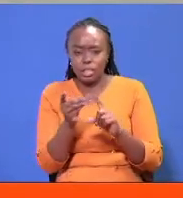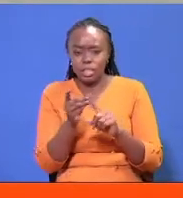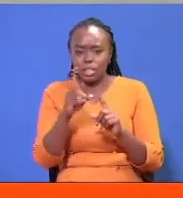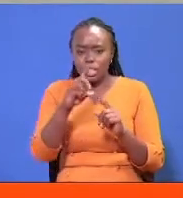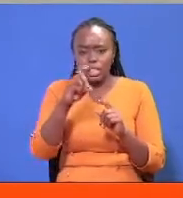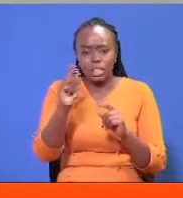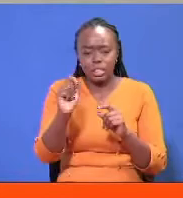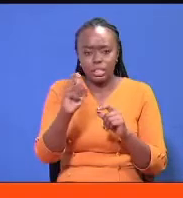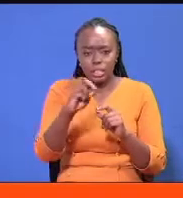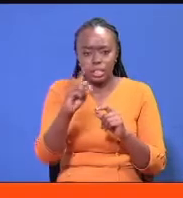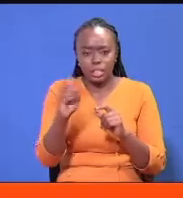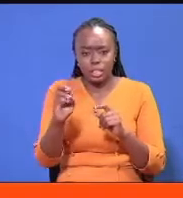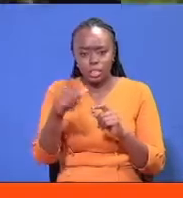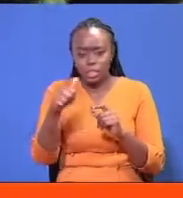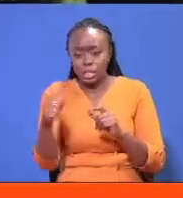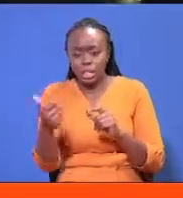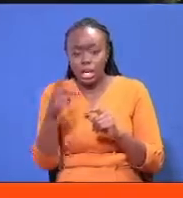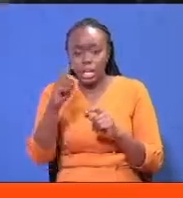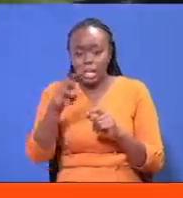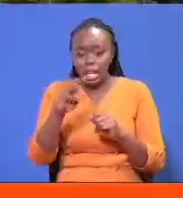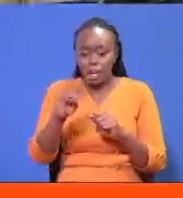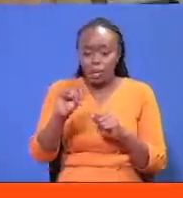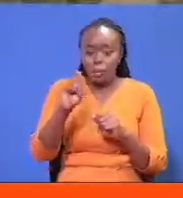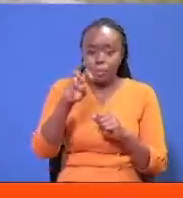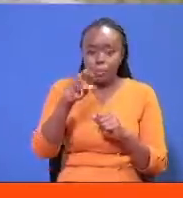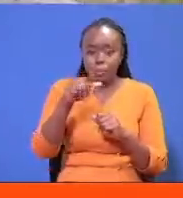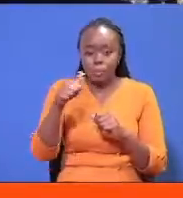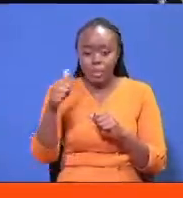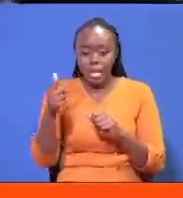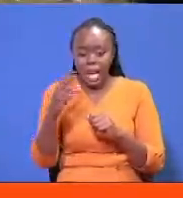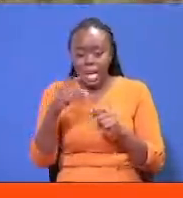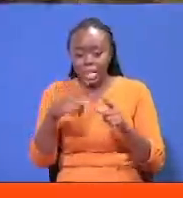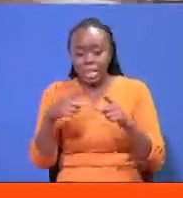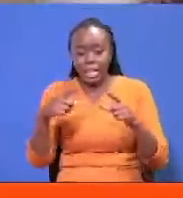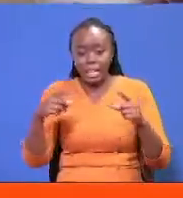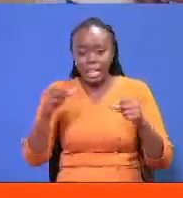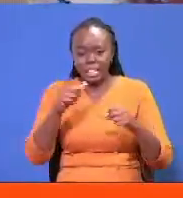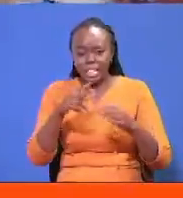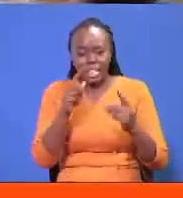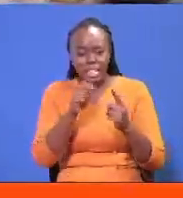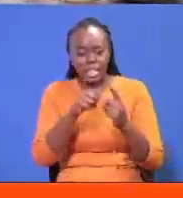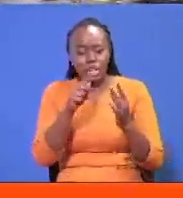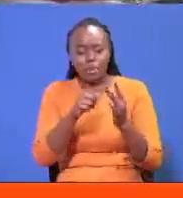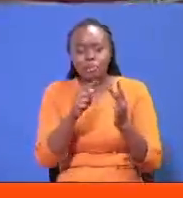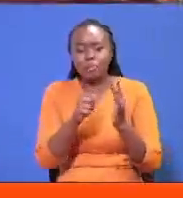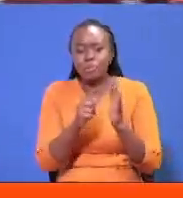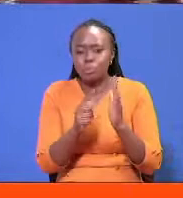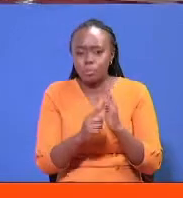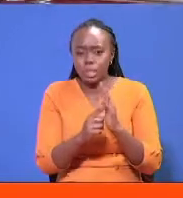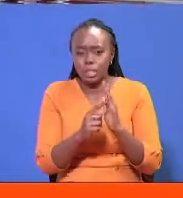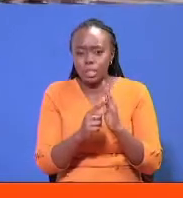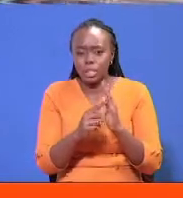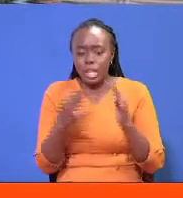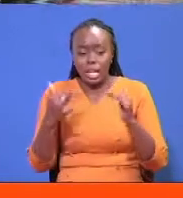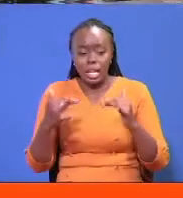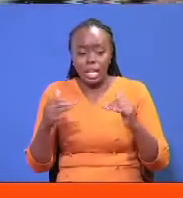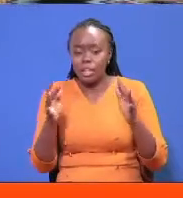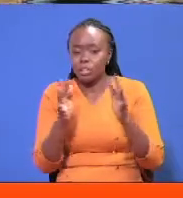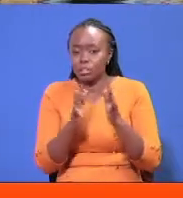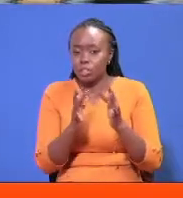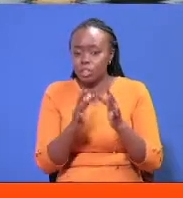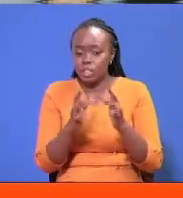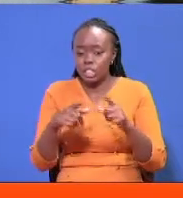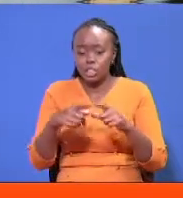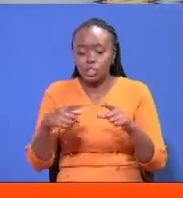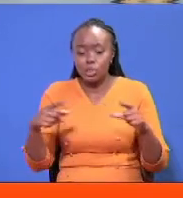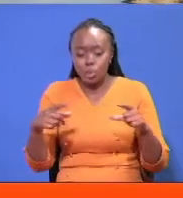model, topographical maps with contour lines together with volumetric calculations. For digital mapping,